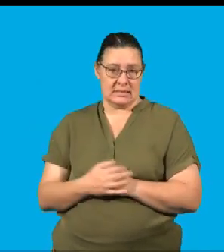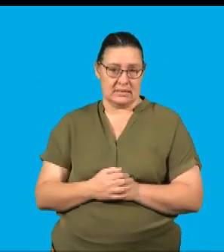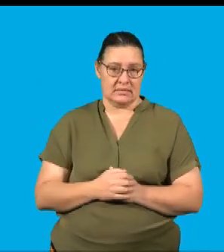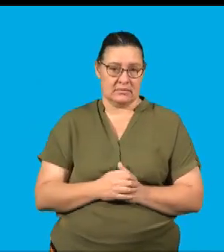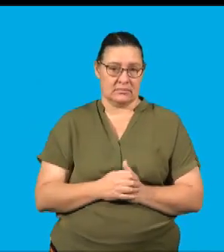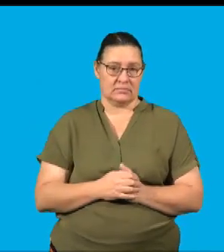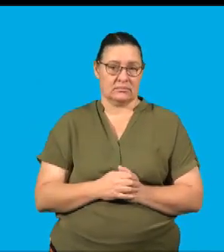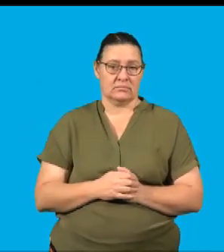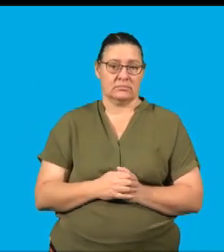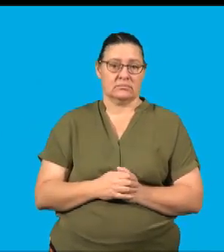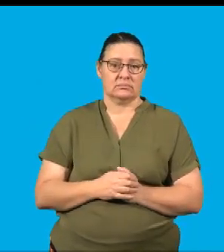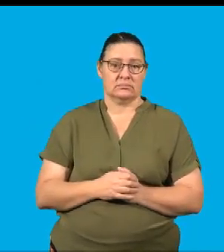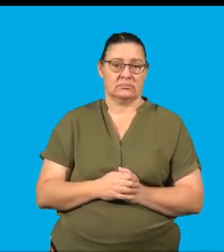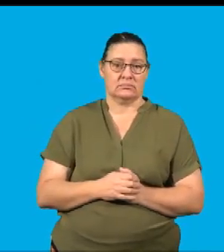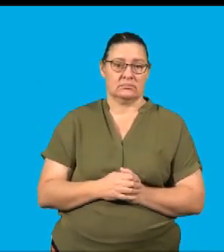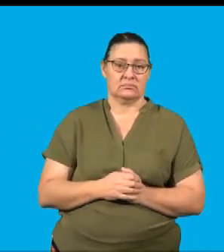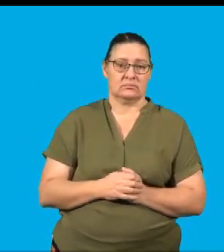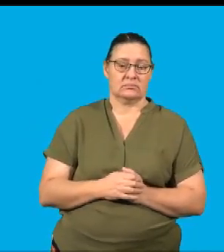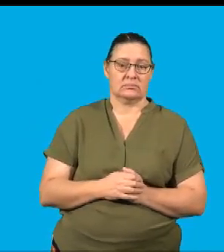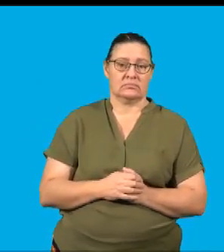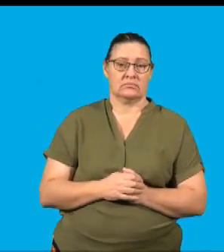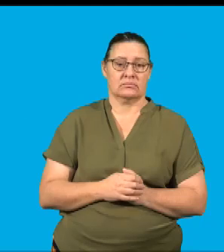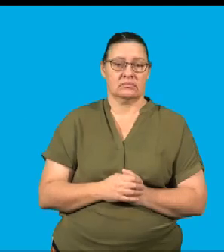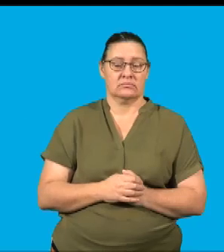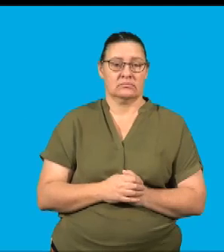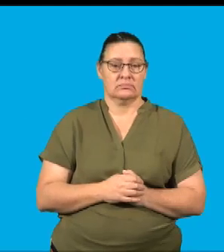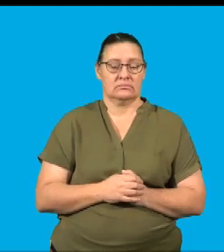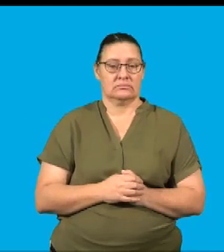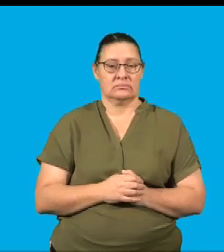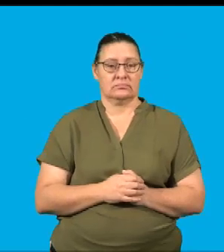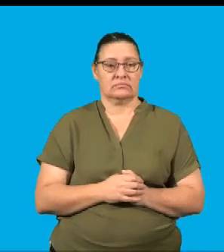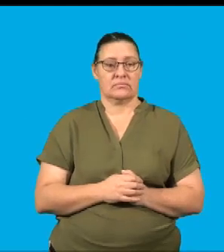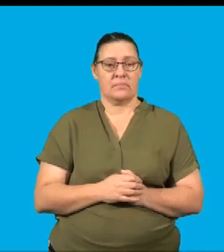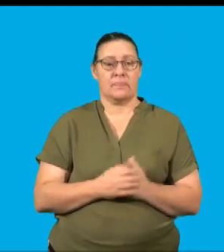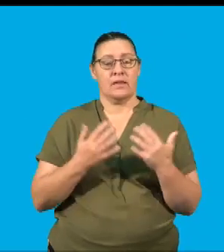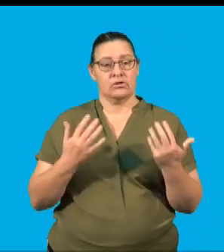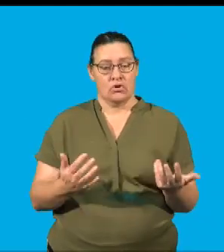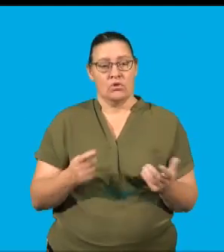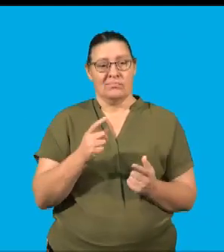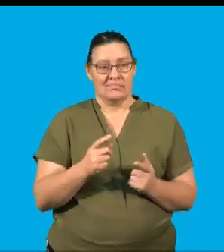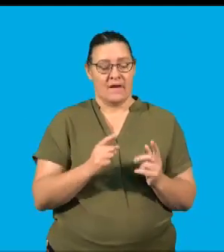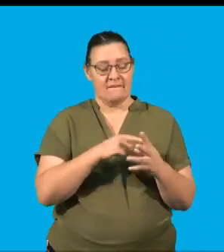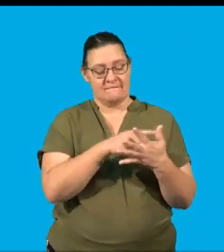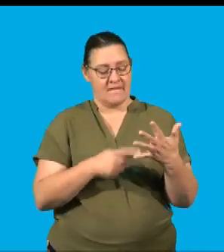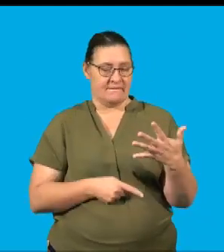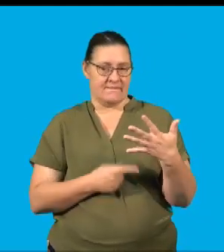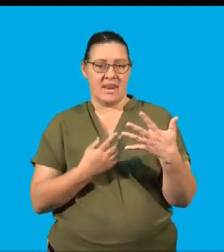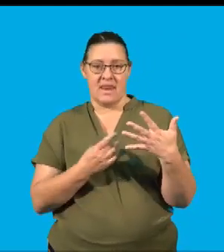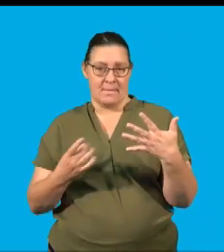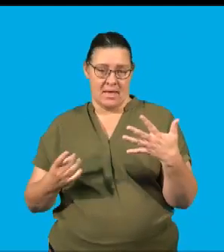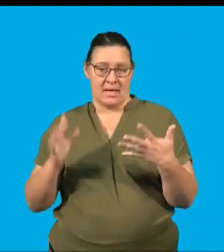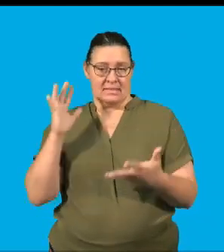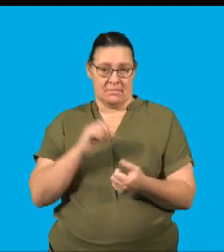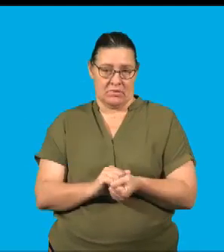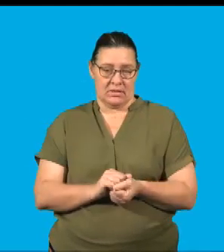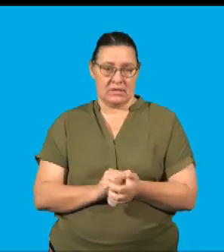what? Q3. And lastly, this one represents what? The maximum value. So this is our